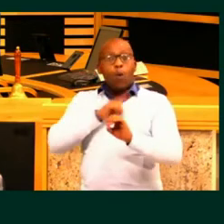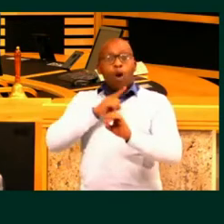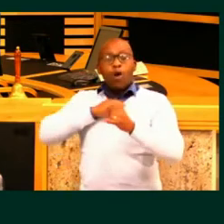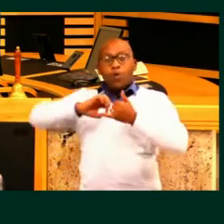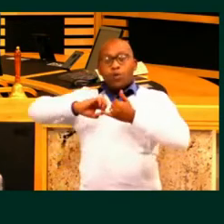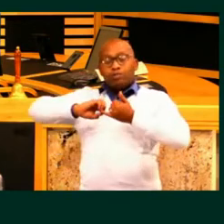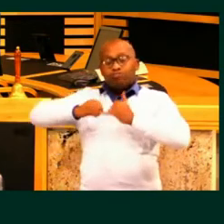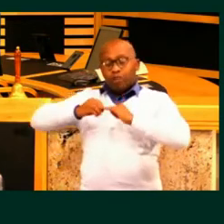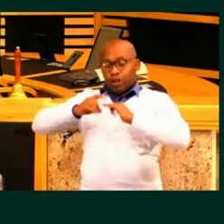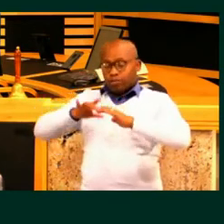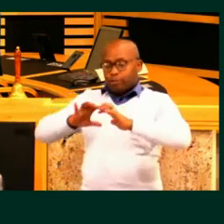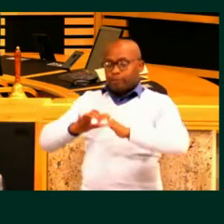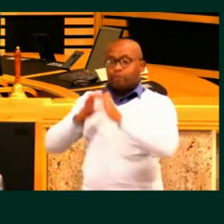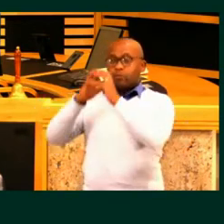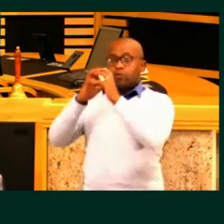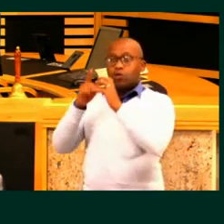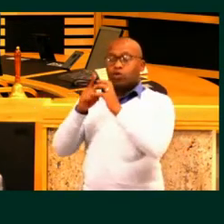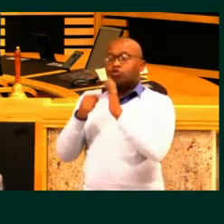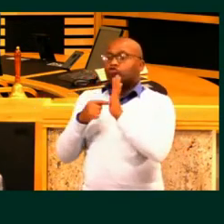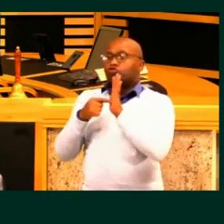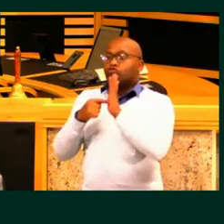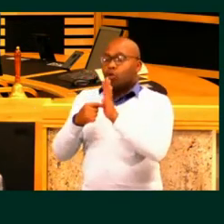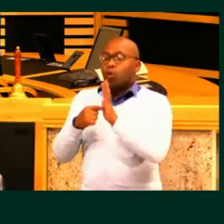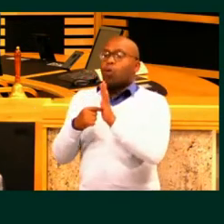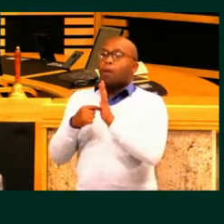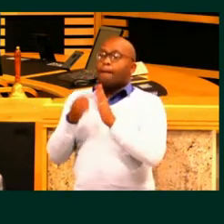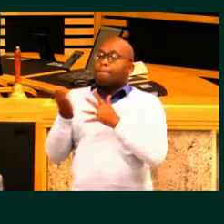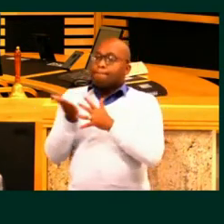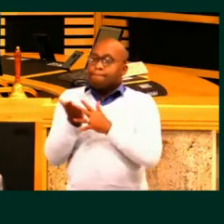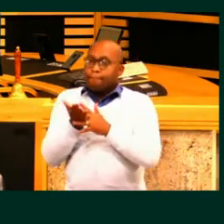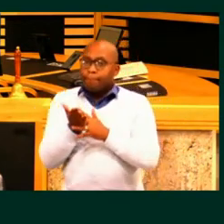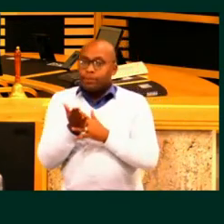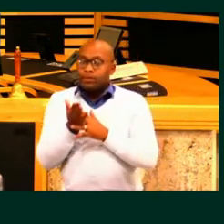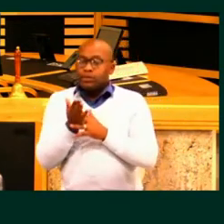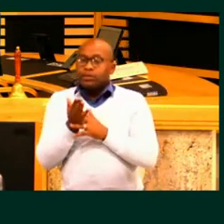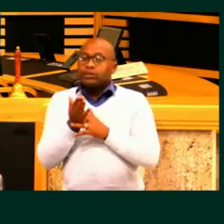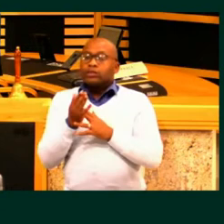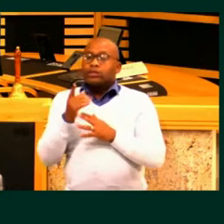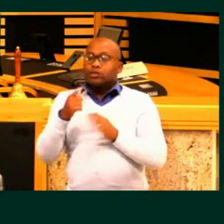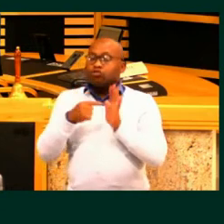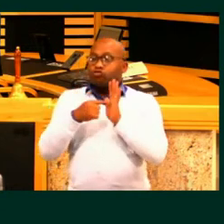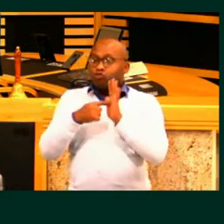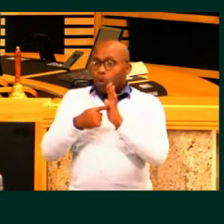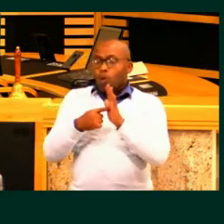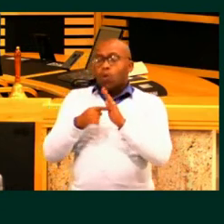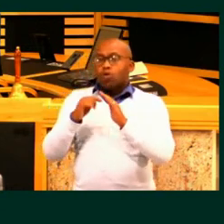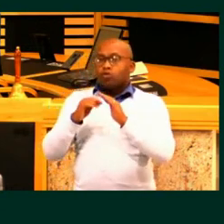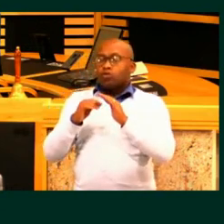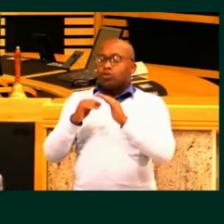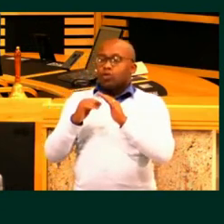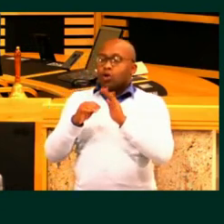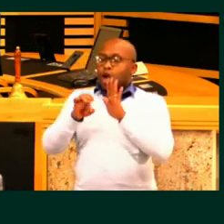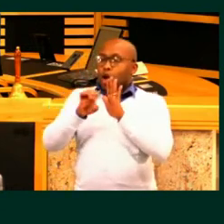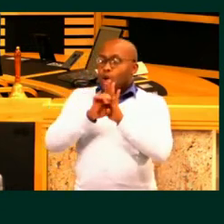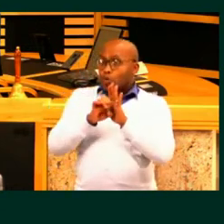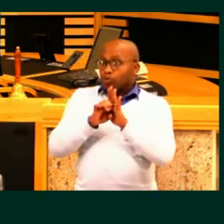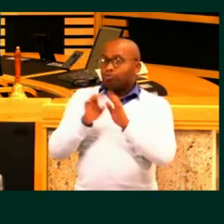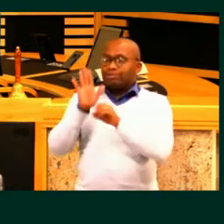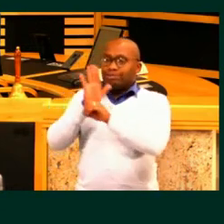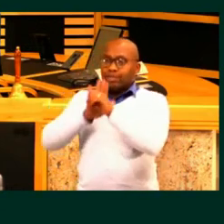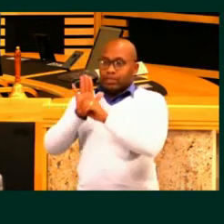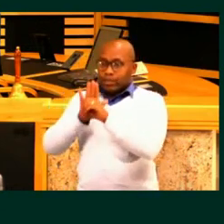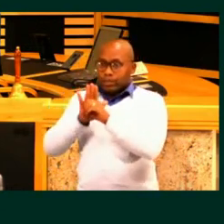Equity Representatives forms part of selection panel to share the equity status of the respective area and to ensure